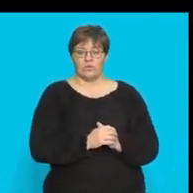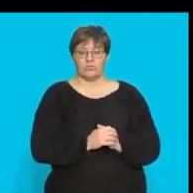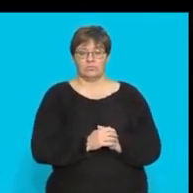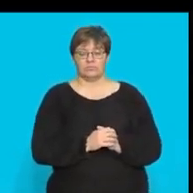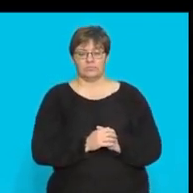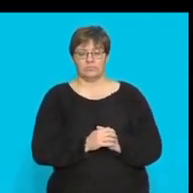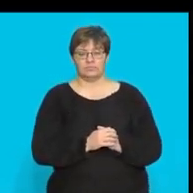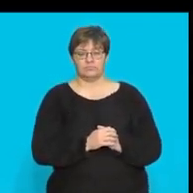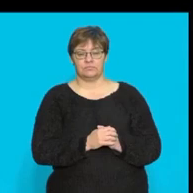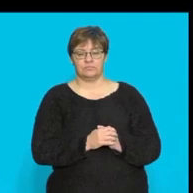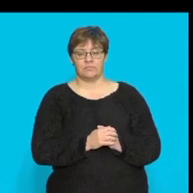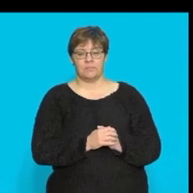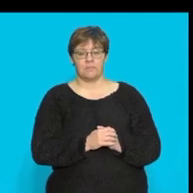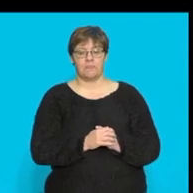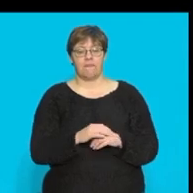from biting,